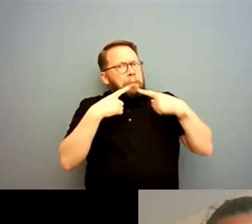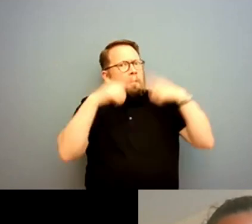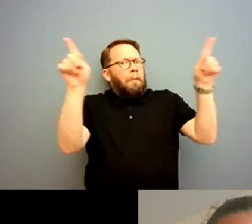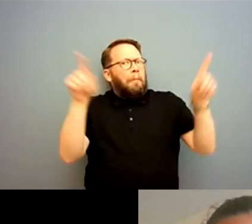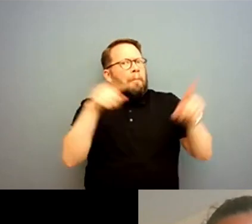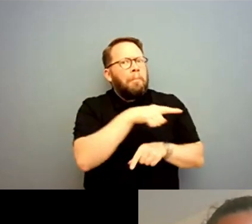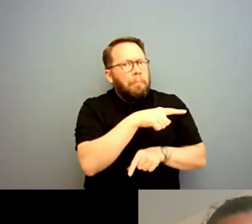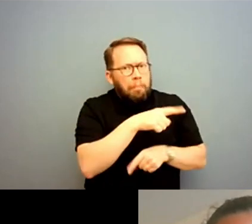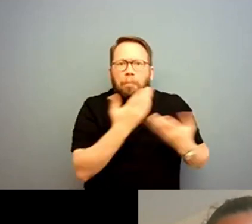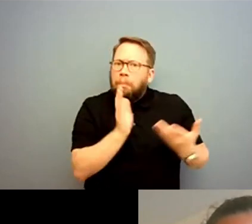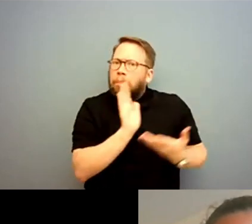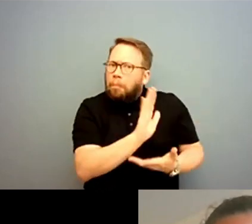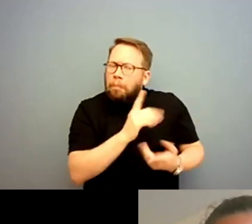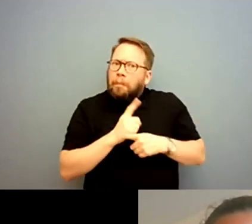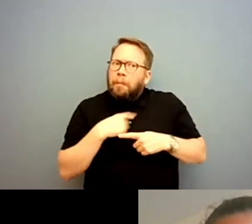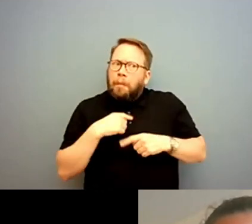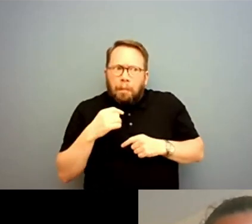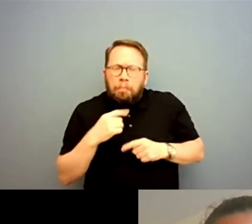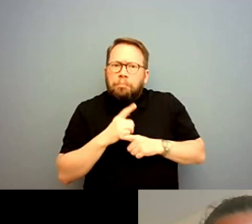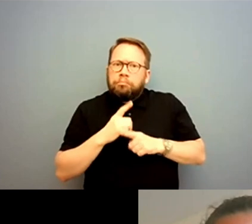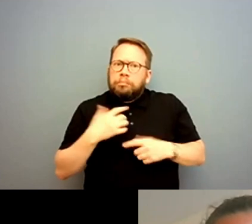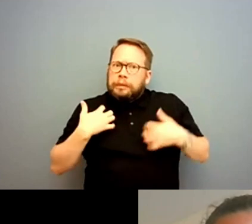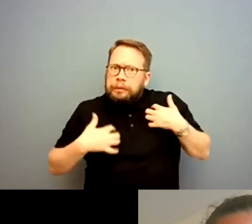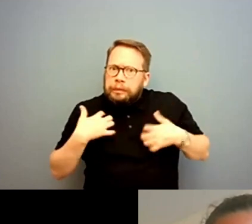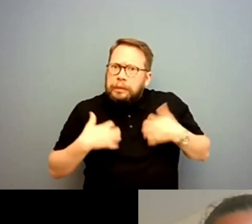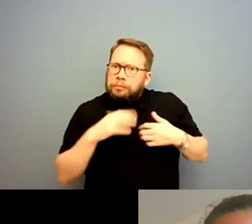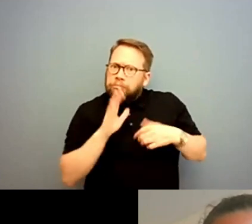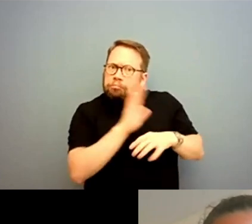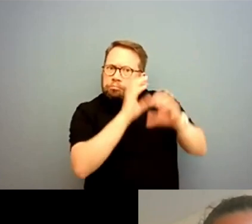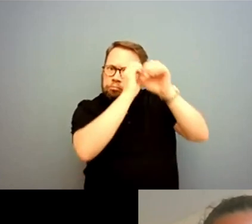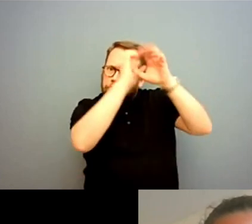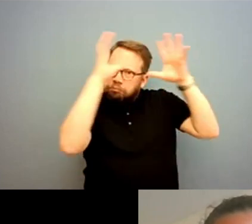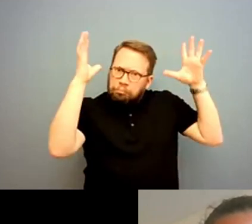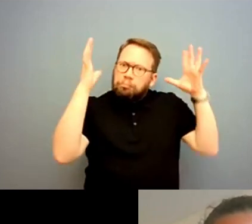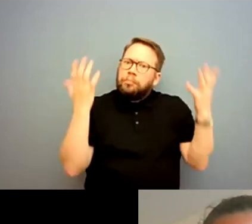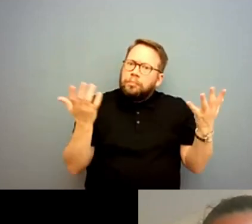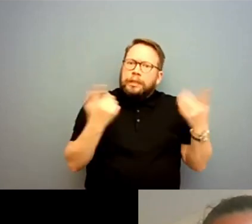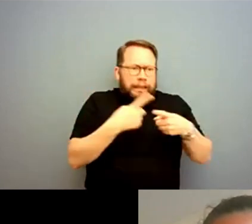you strengthen your own advocacy. Sorry, that was a very long answer.